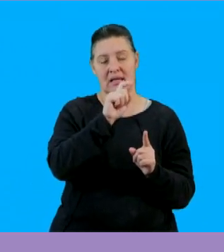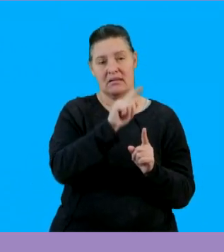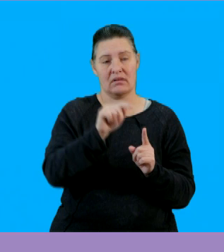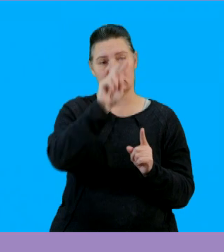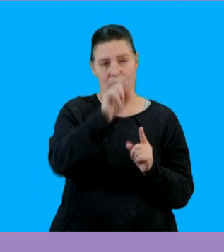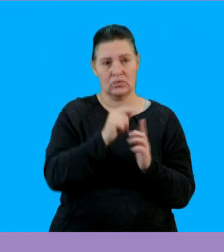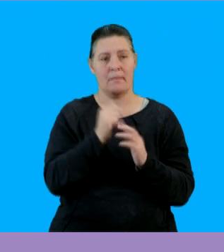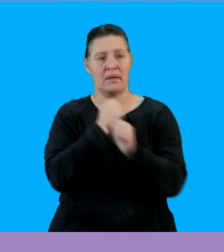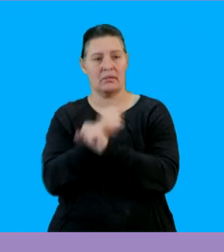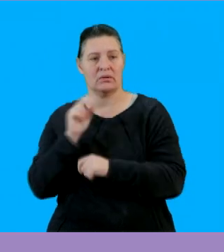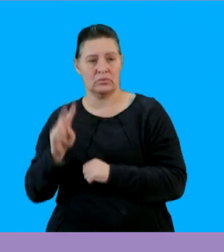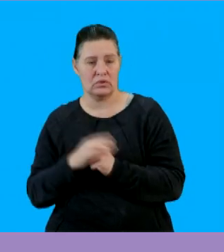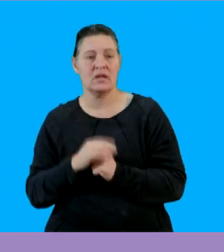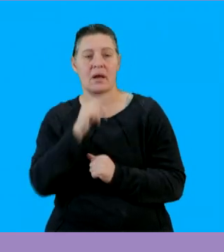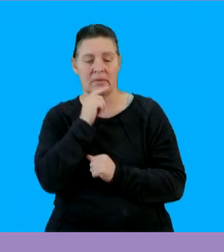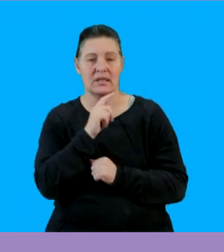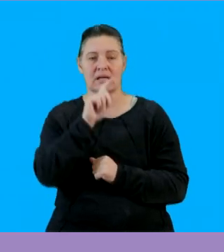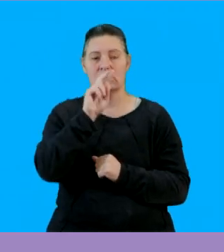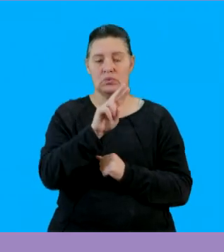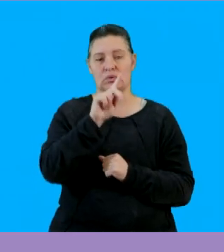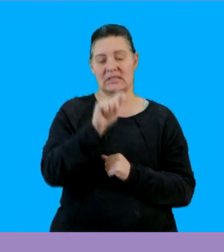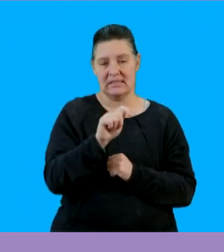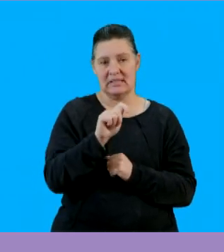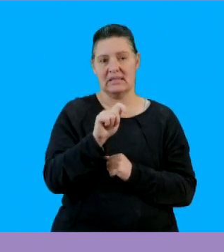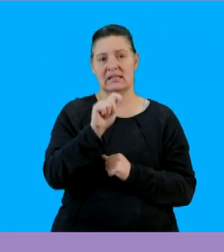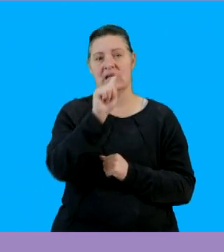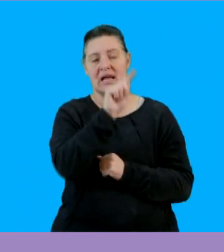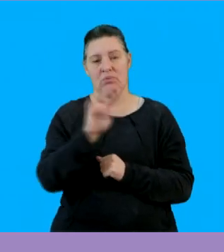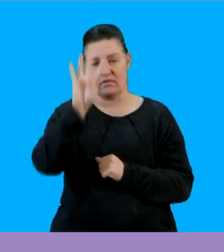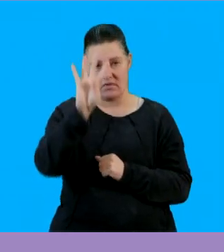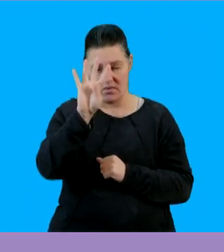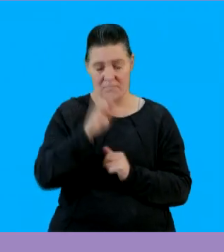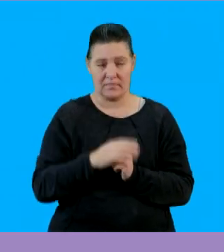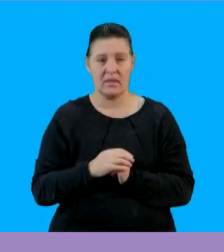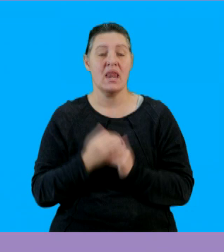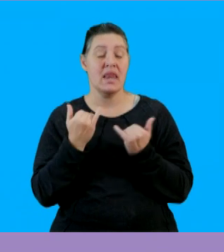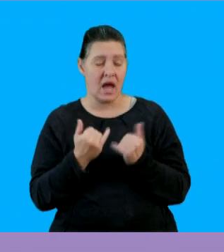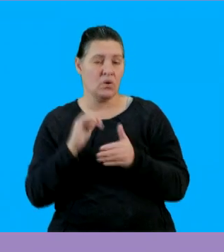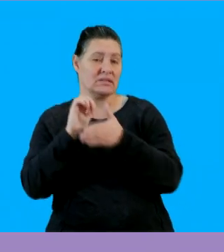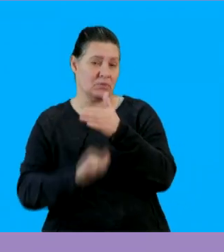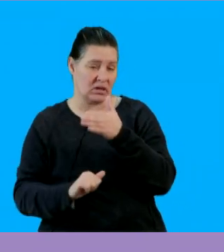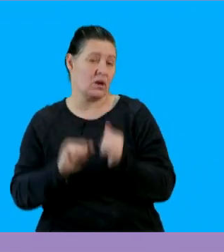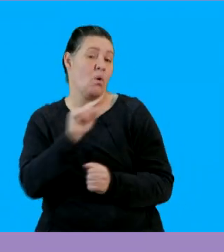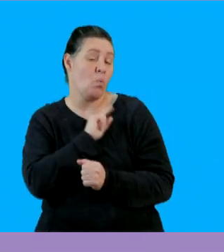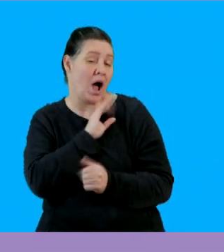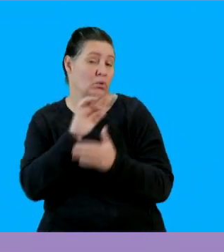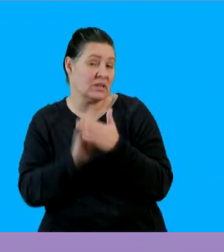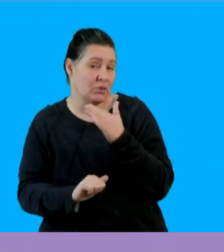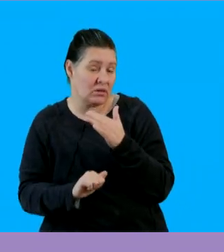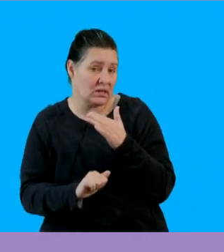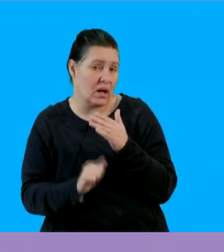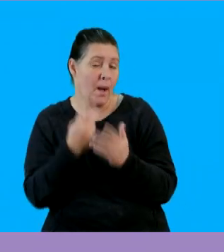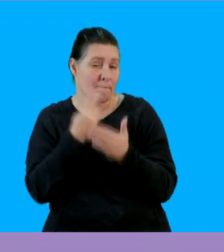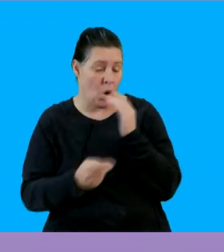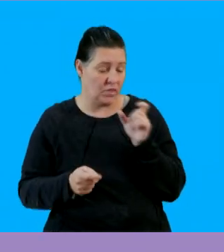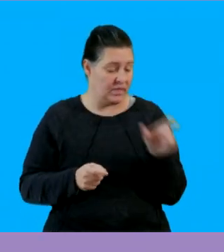4 multiplied by 2. That is 2t exponent 4. And then we are subtracting, and then